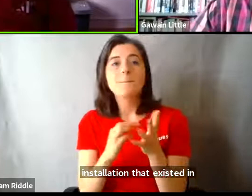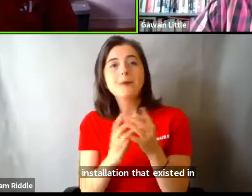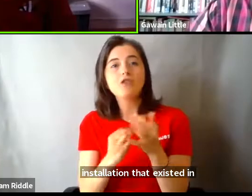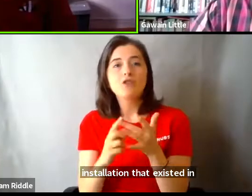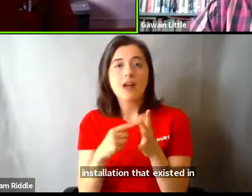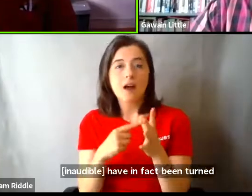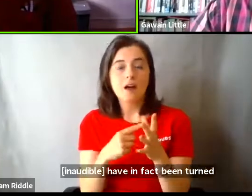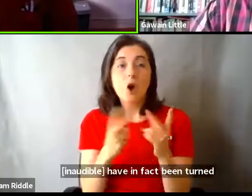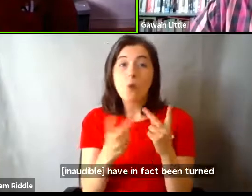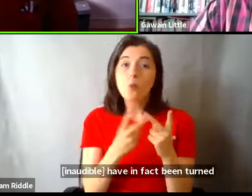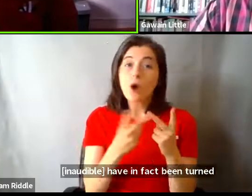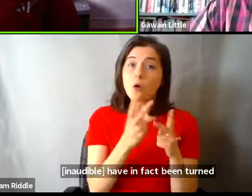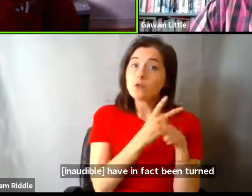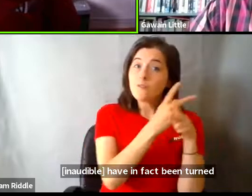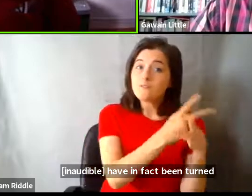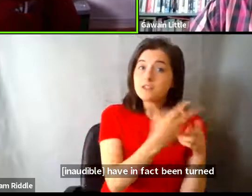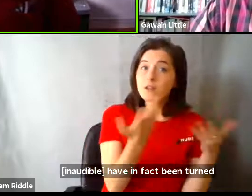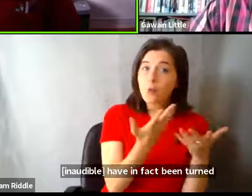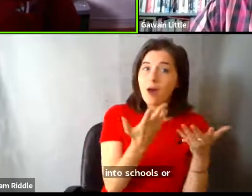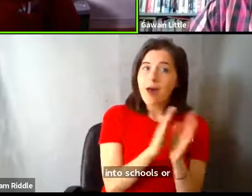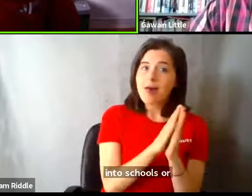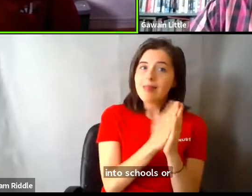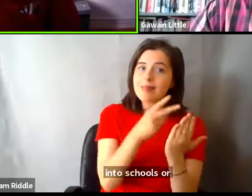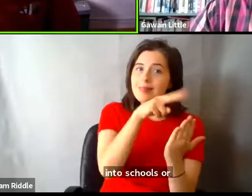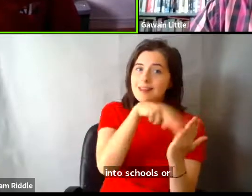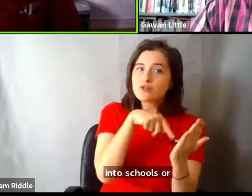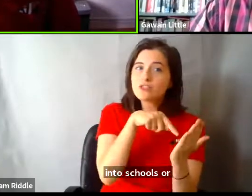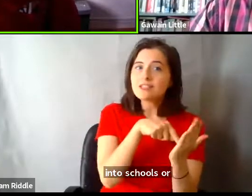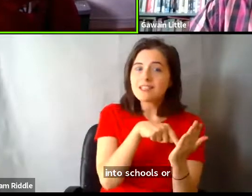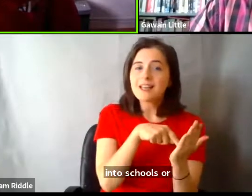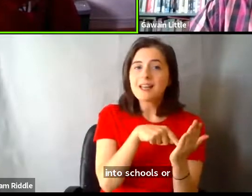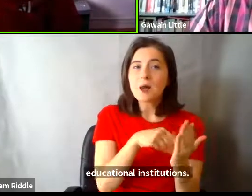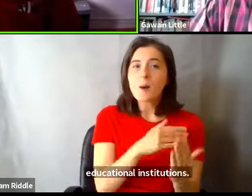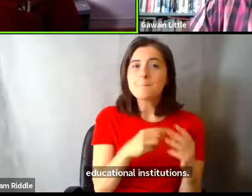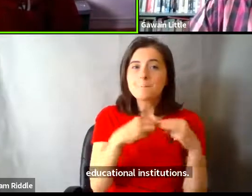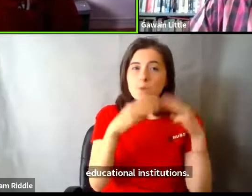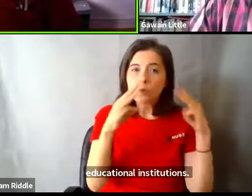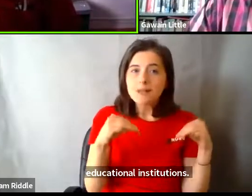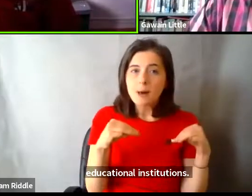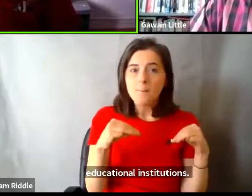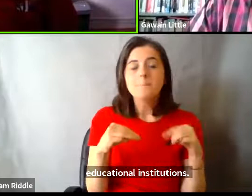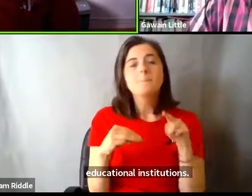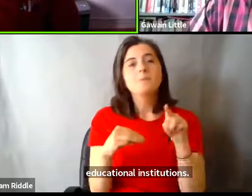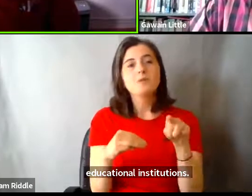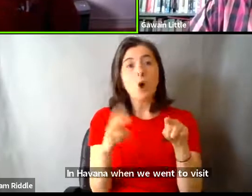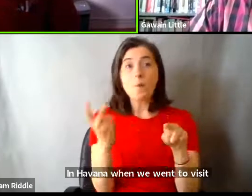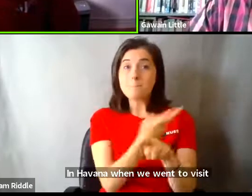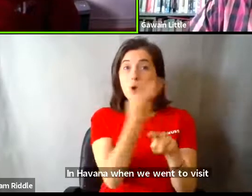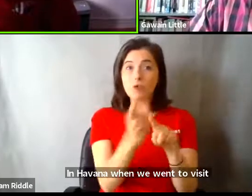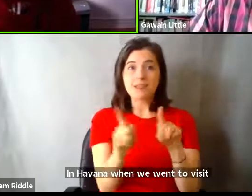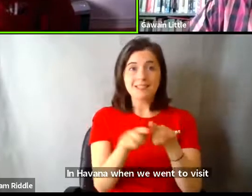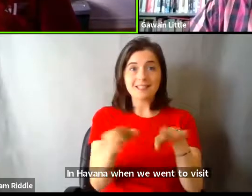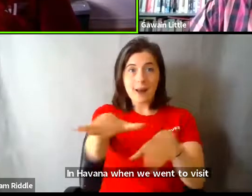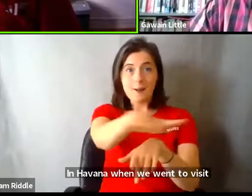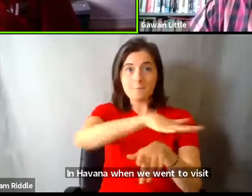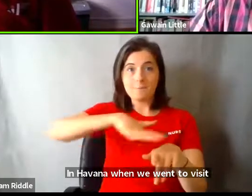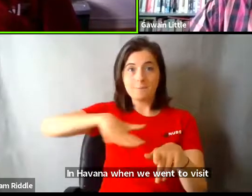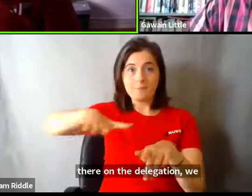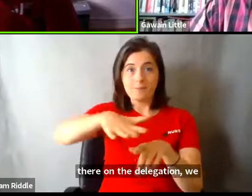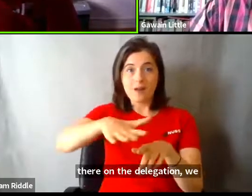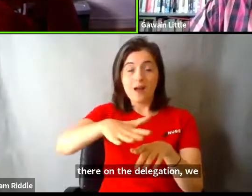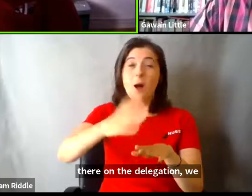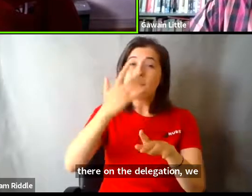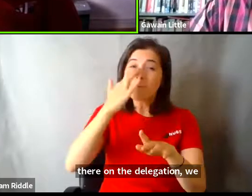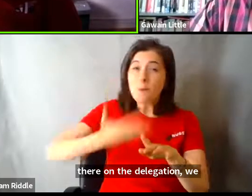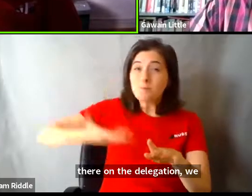Sorry, both of those are situated on a very large campus, which formerly was the headquarters